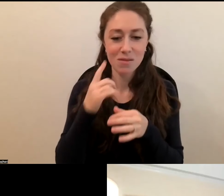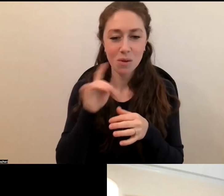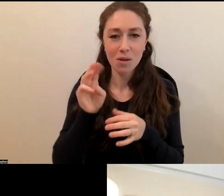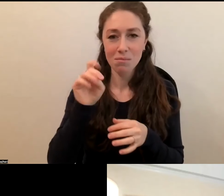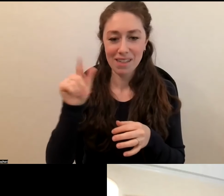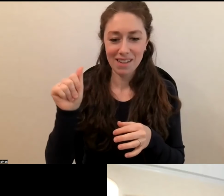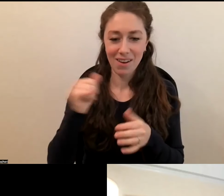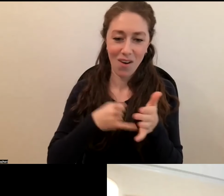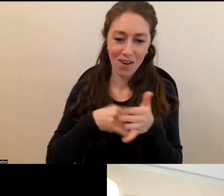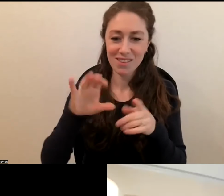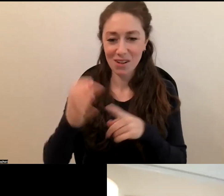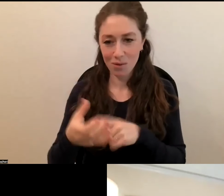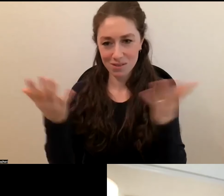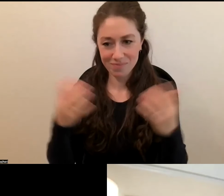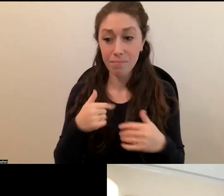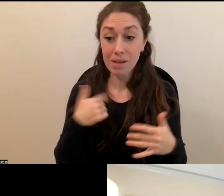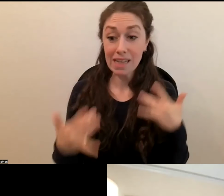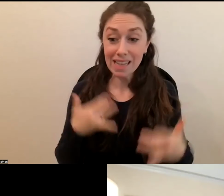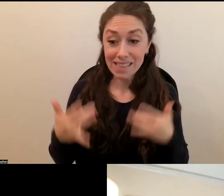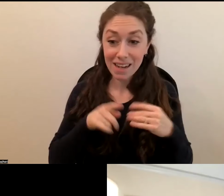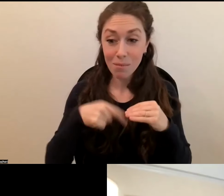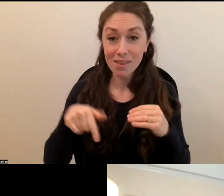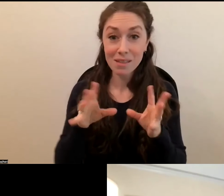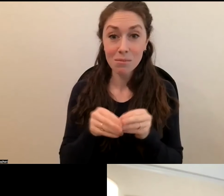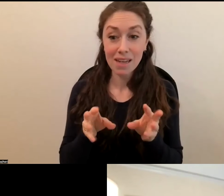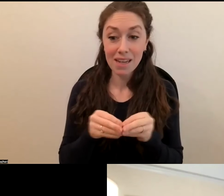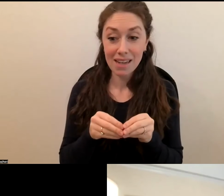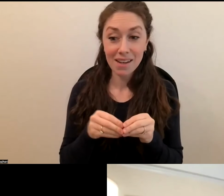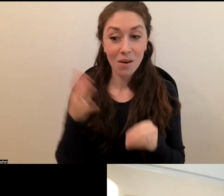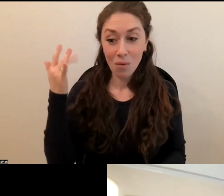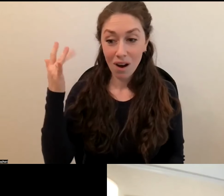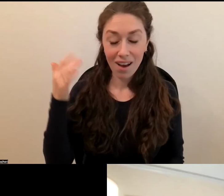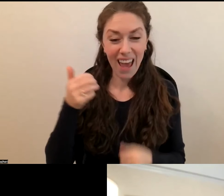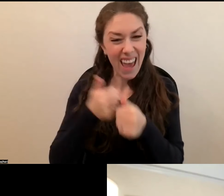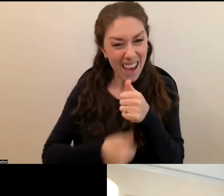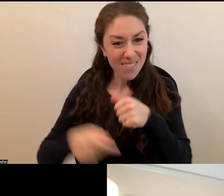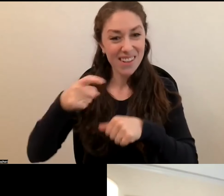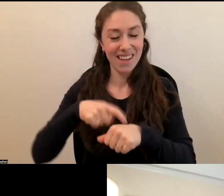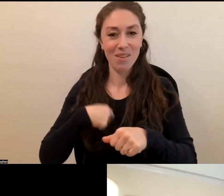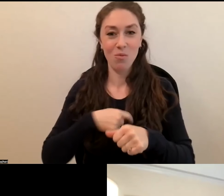And I'm excited about this meeting because every time we get together,